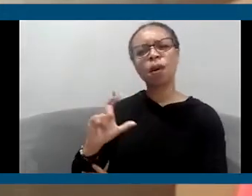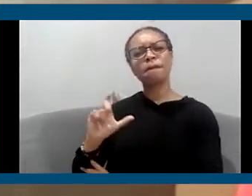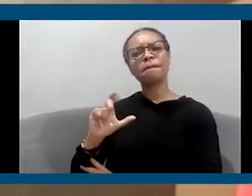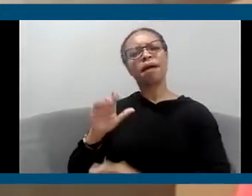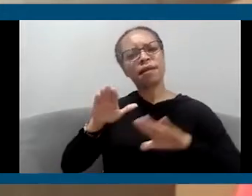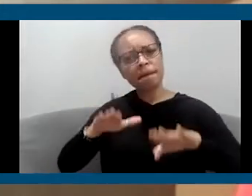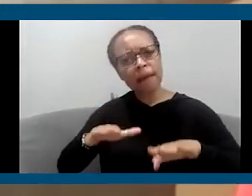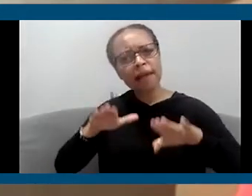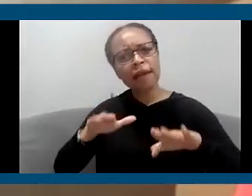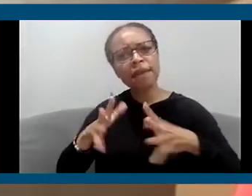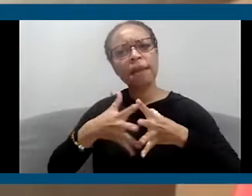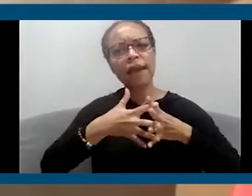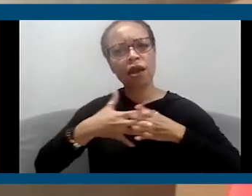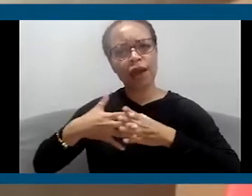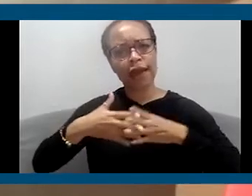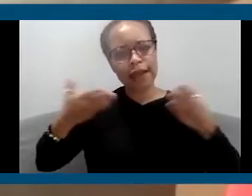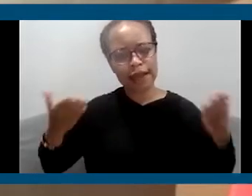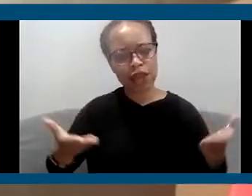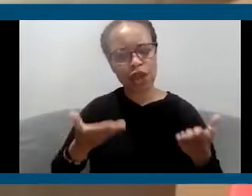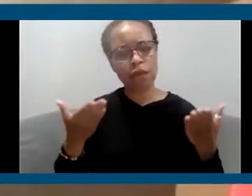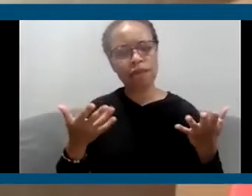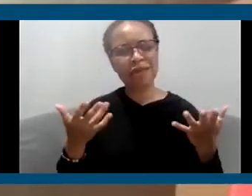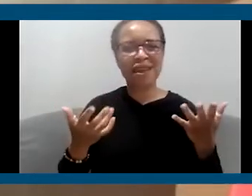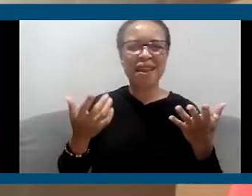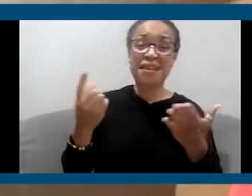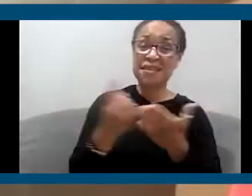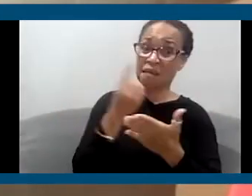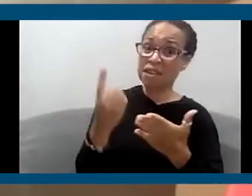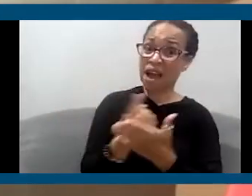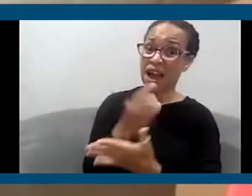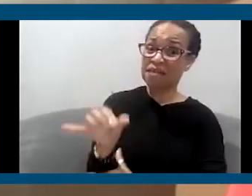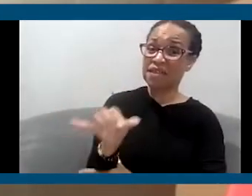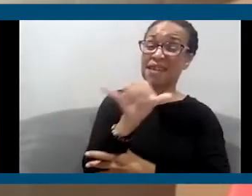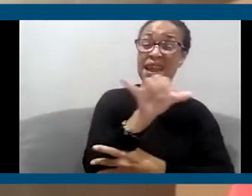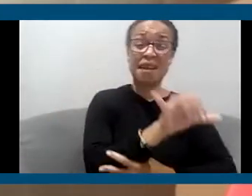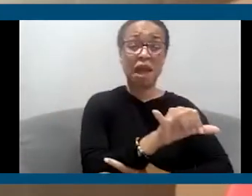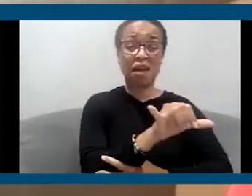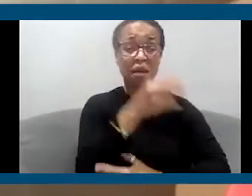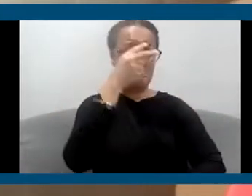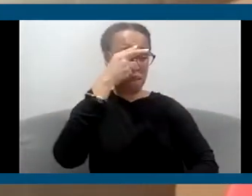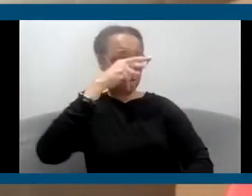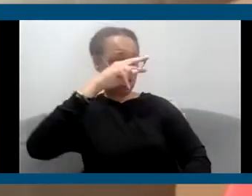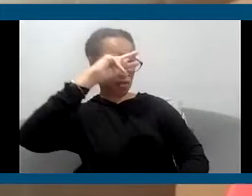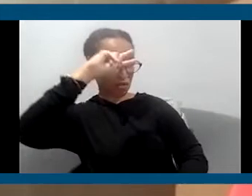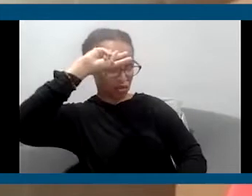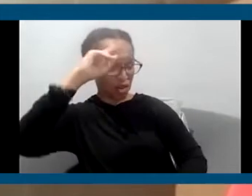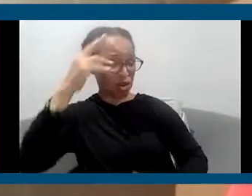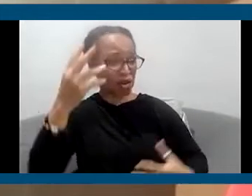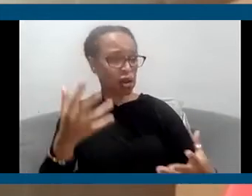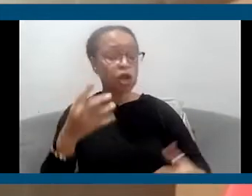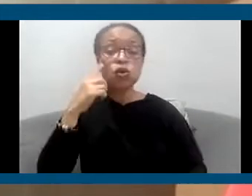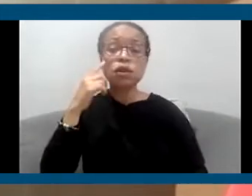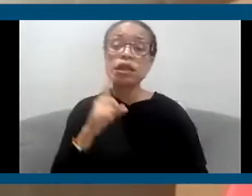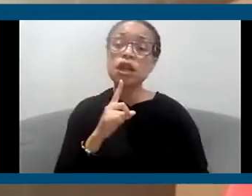America is sometimes synonymous to being misunderstood. So do you think that's